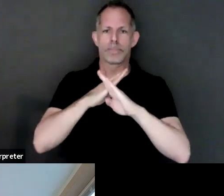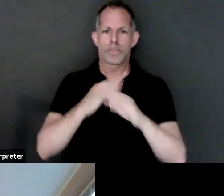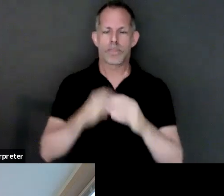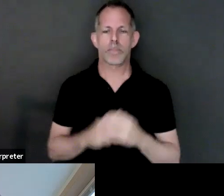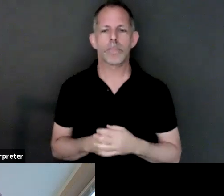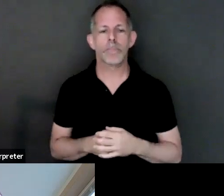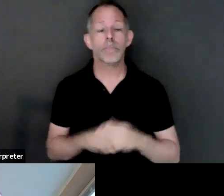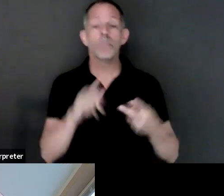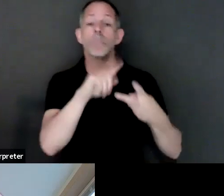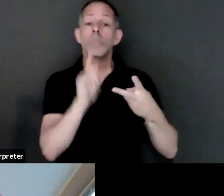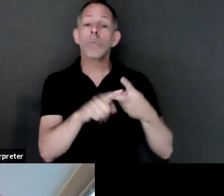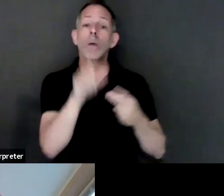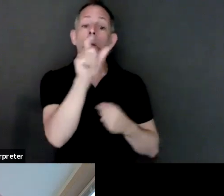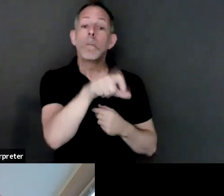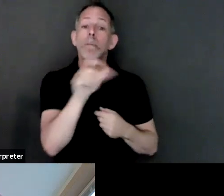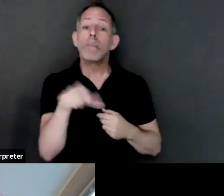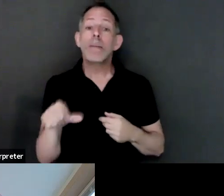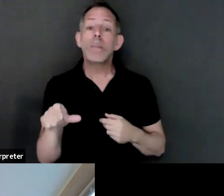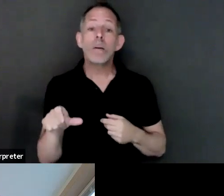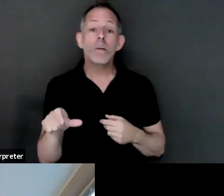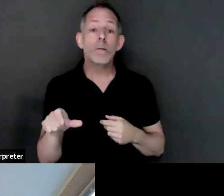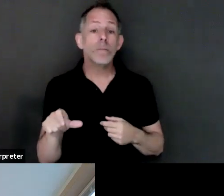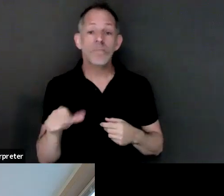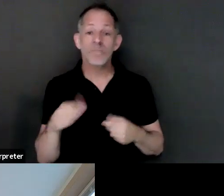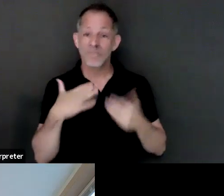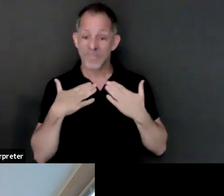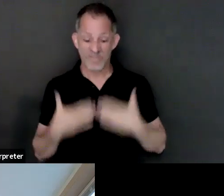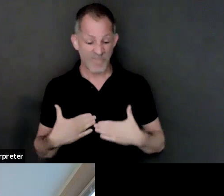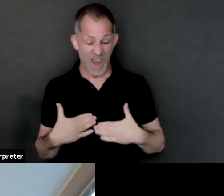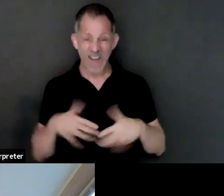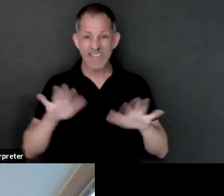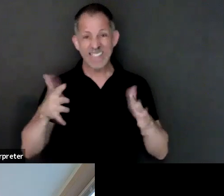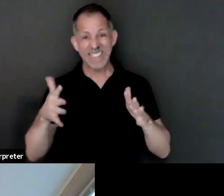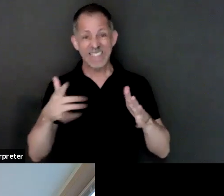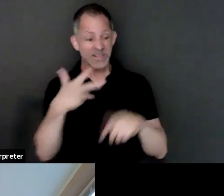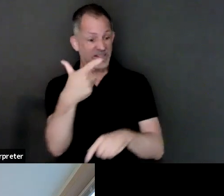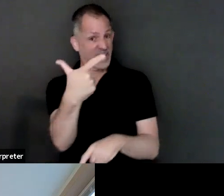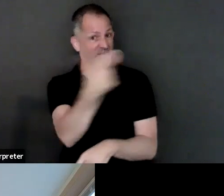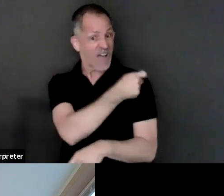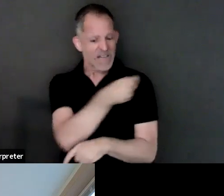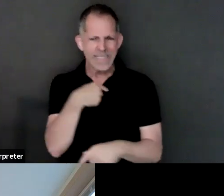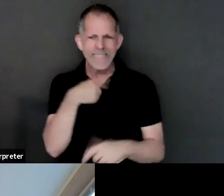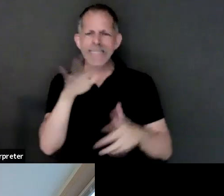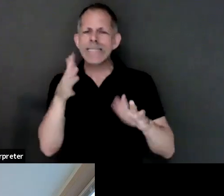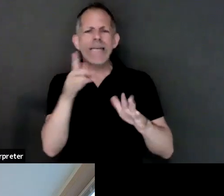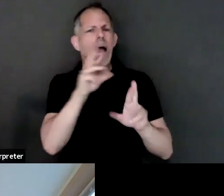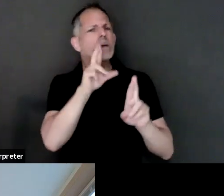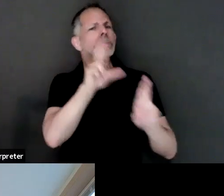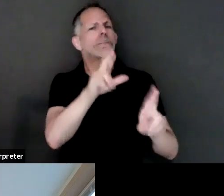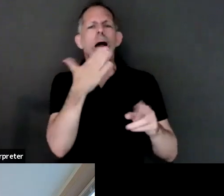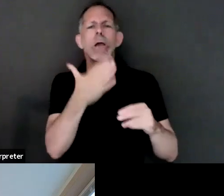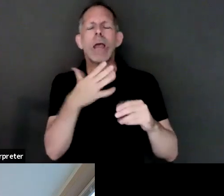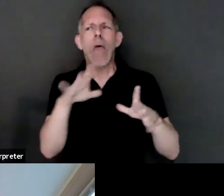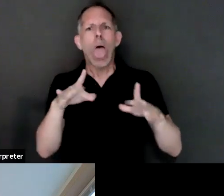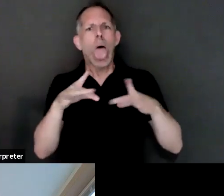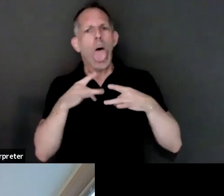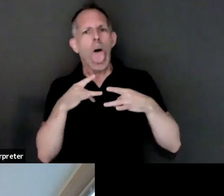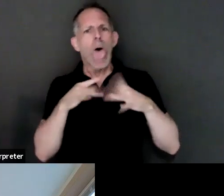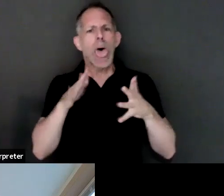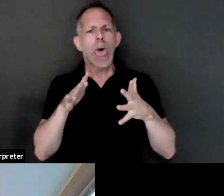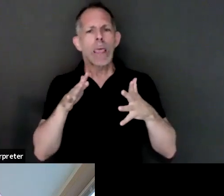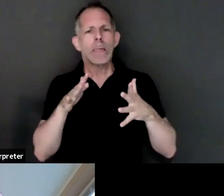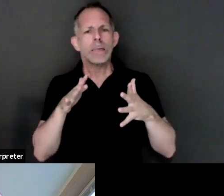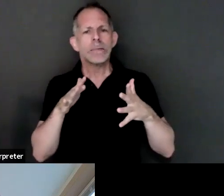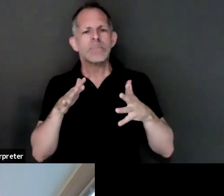that's out there now. So we've got that, and that will help prevent infection, disease, severe illness, even